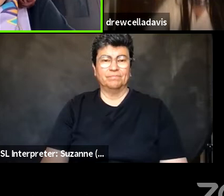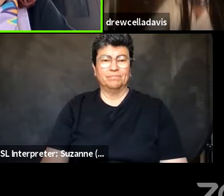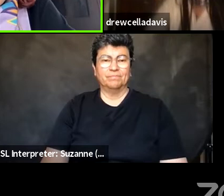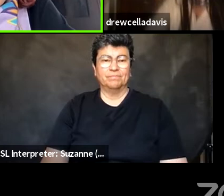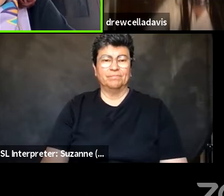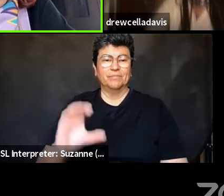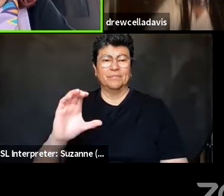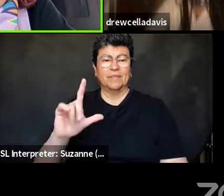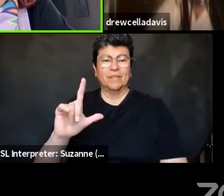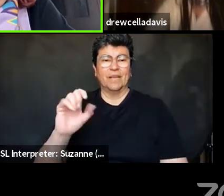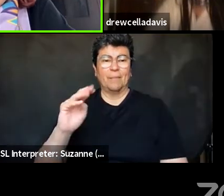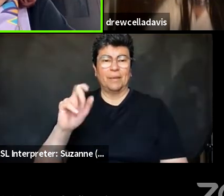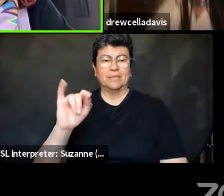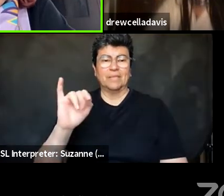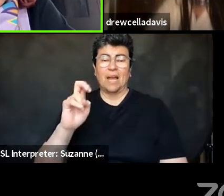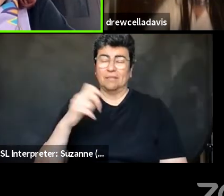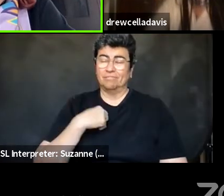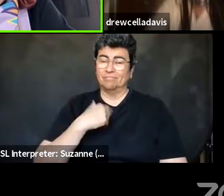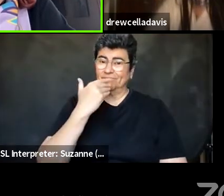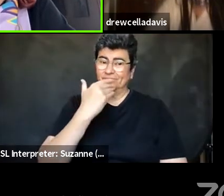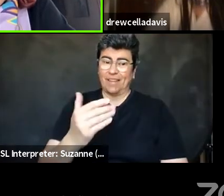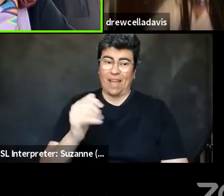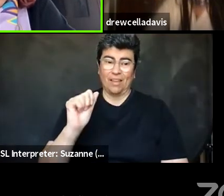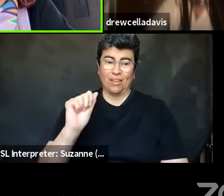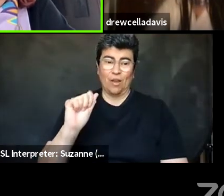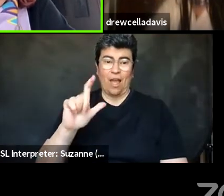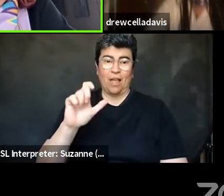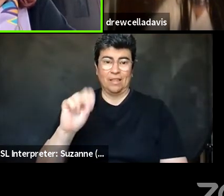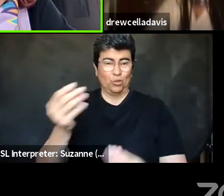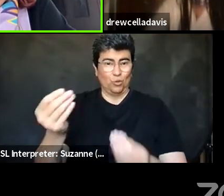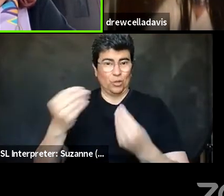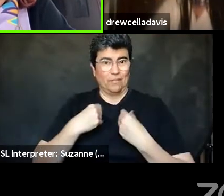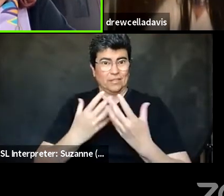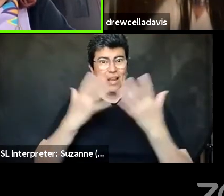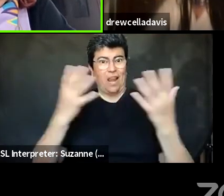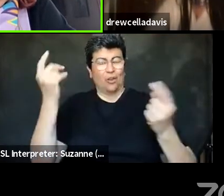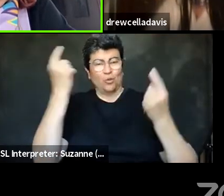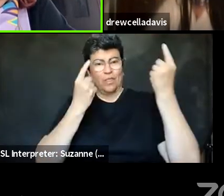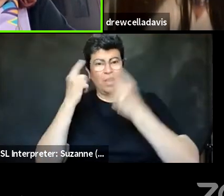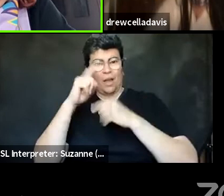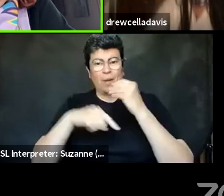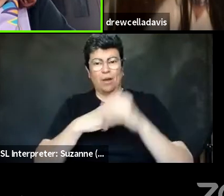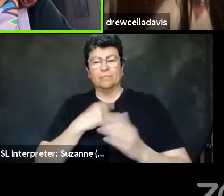Thank you, Alan. You gave us a lot to think about. James?